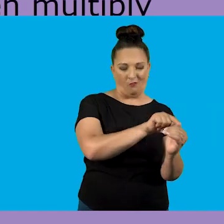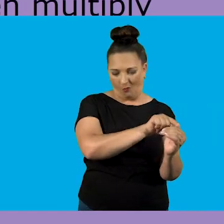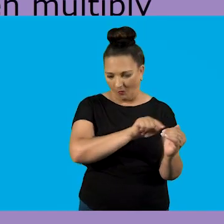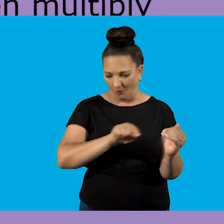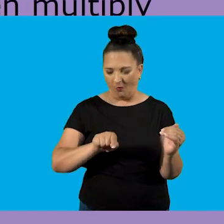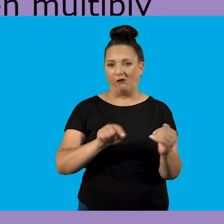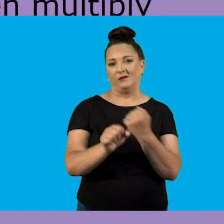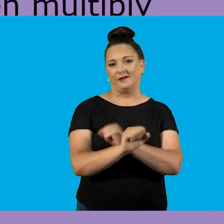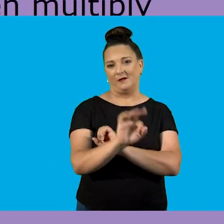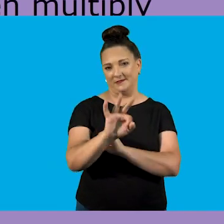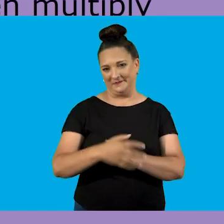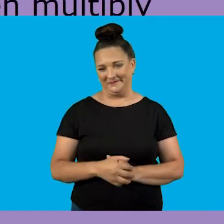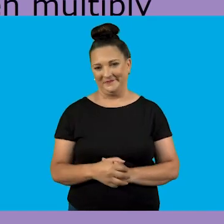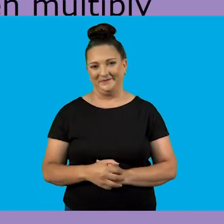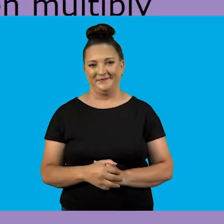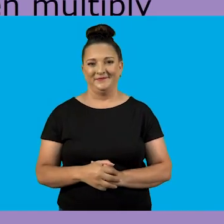answer by 3.